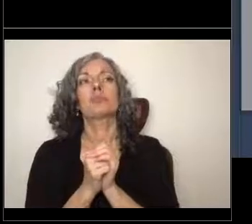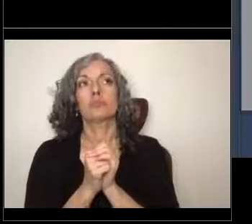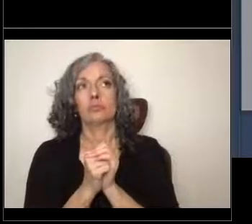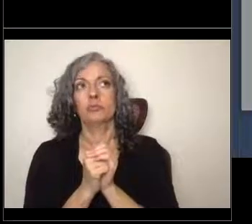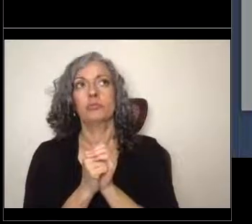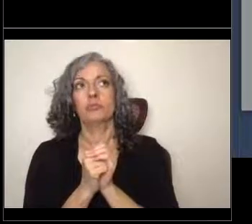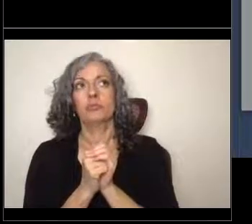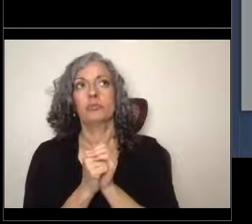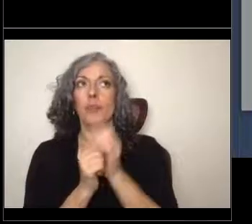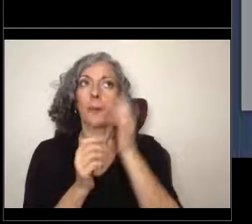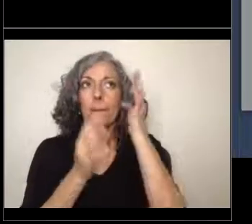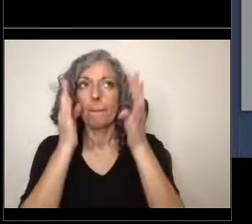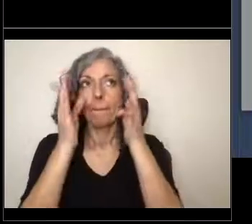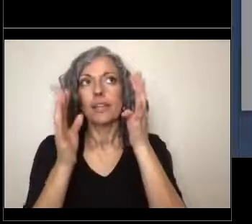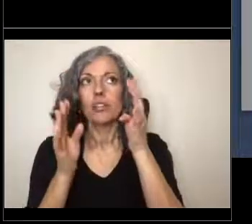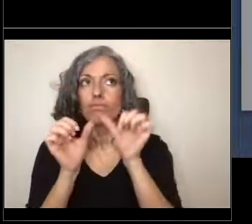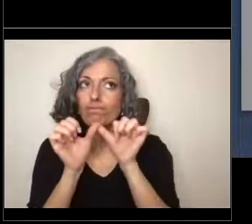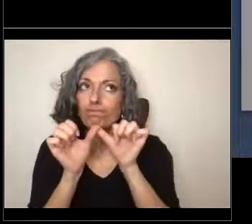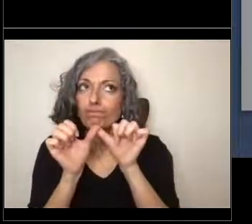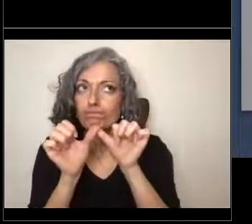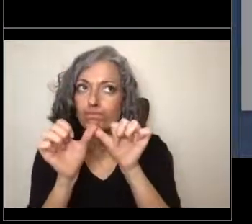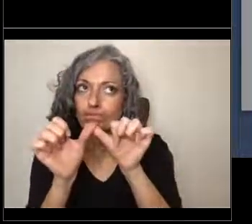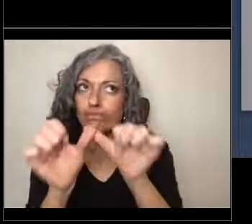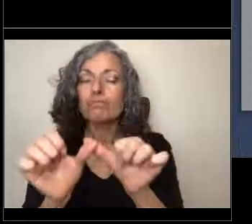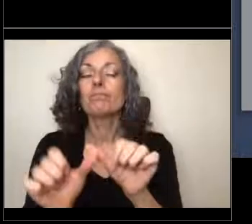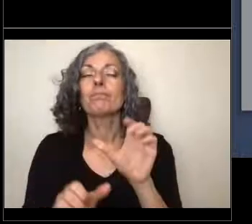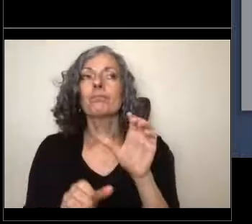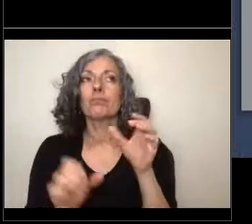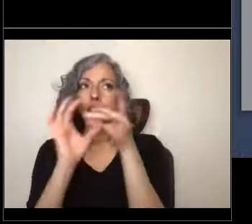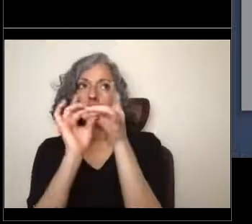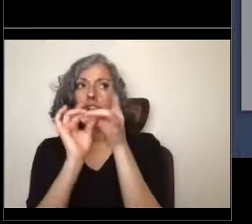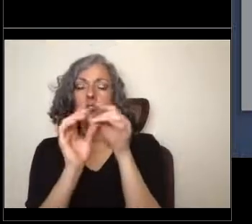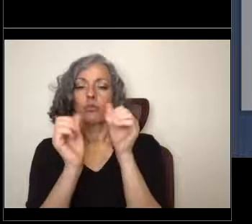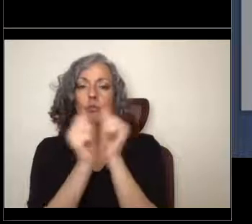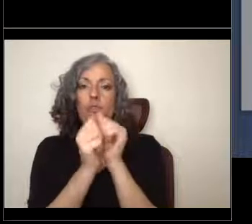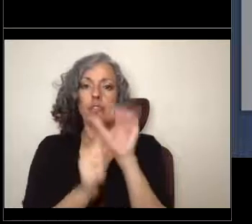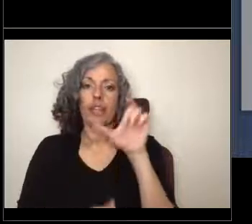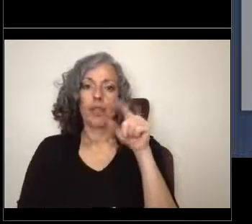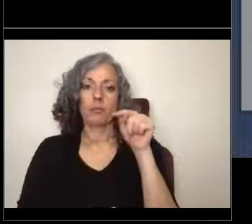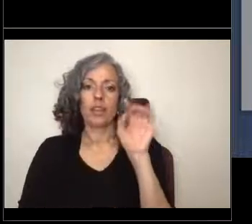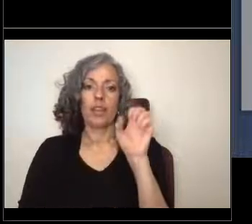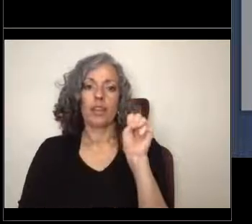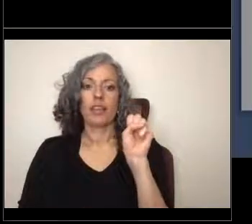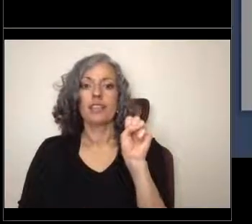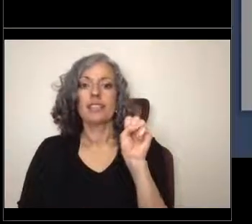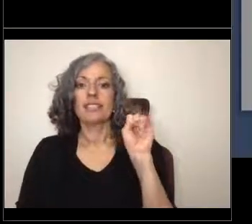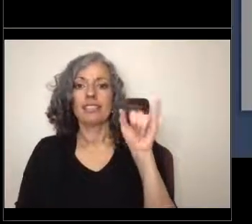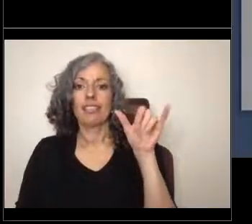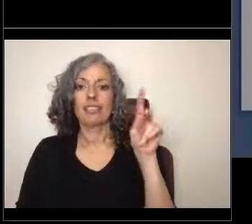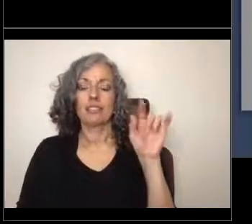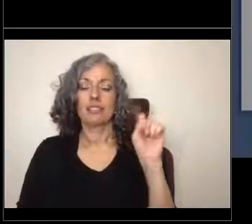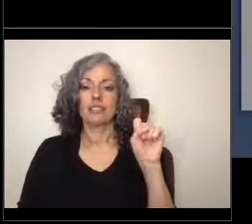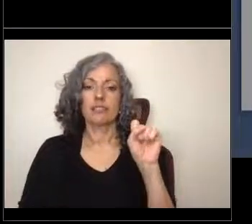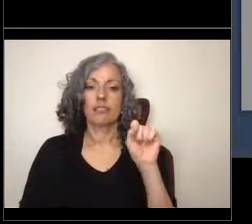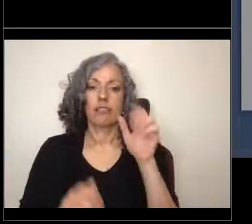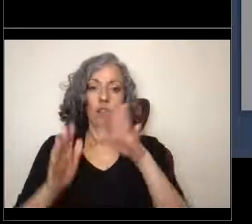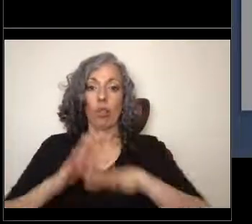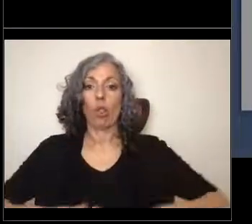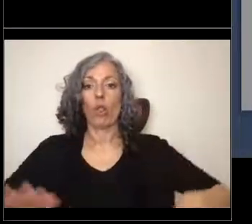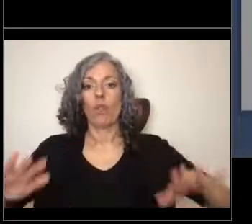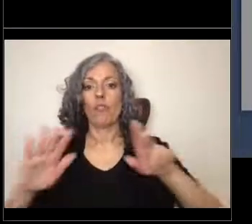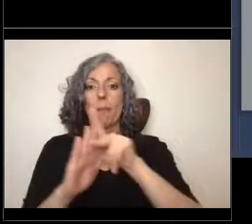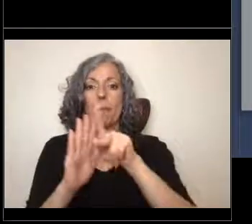creating greater consistency between CAPTI and CSIS, and some of the comments around the rural context and other policy related